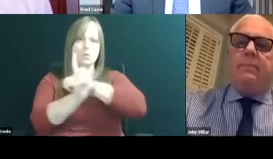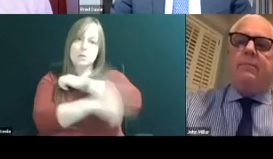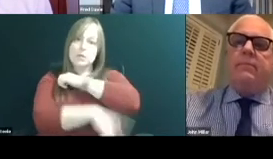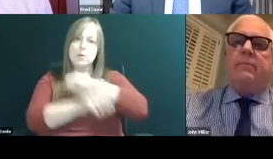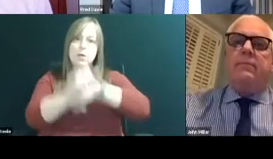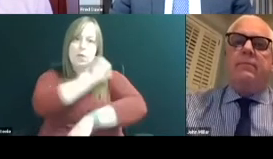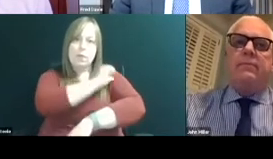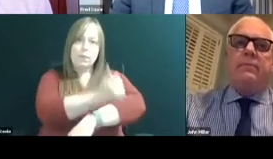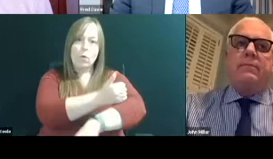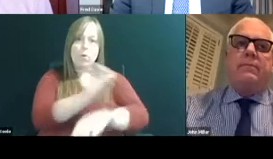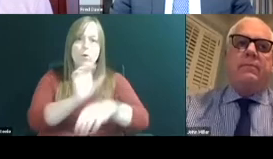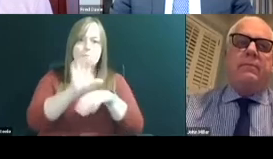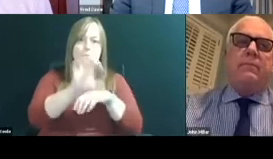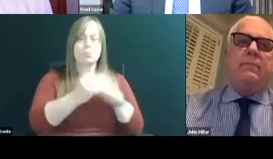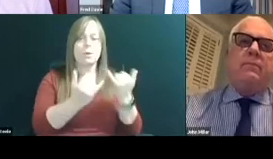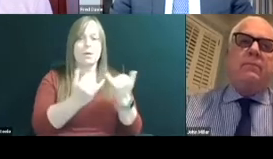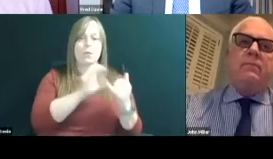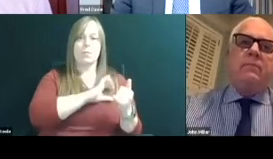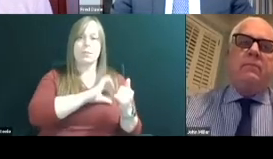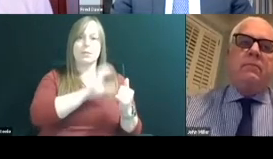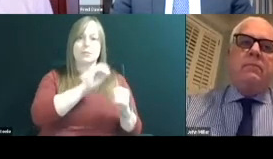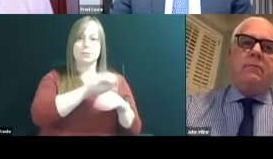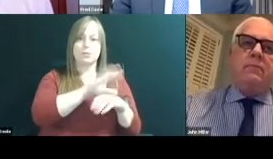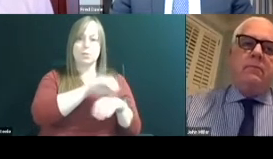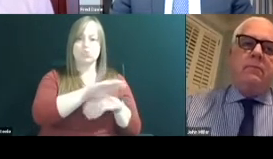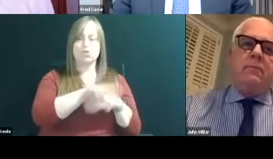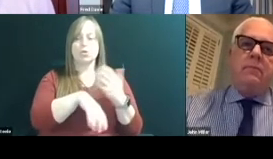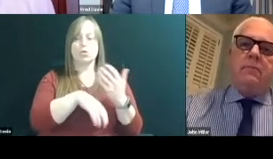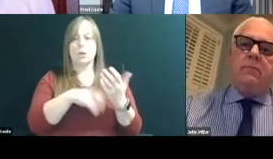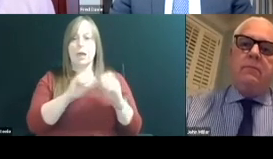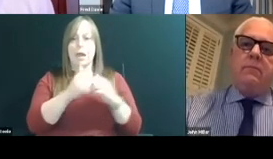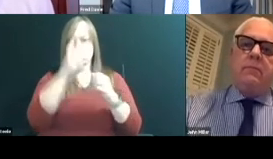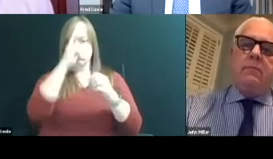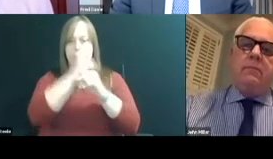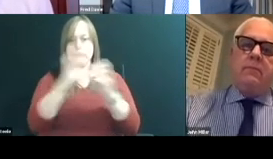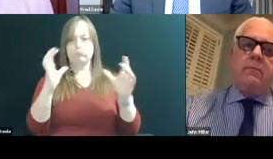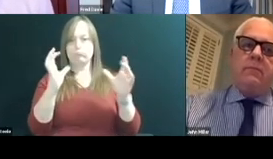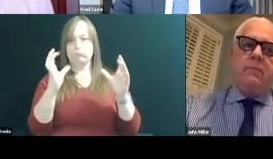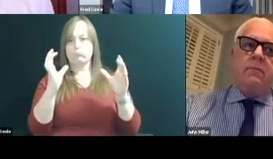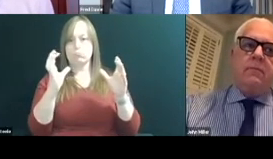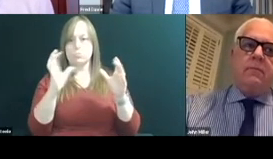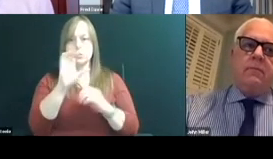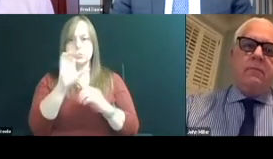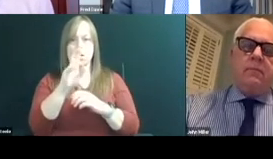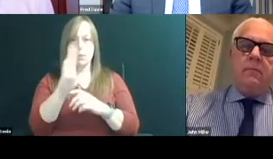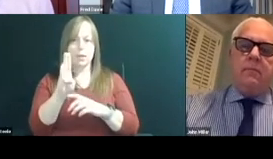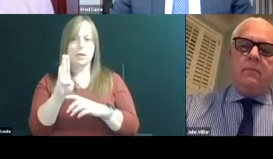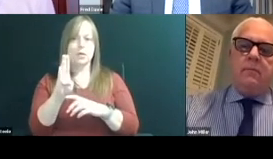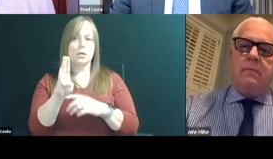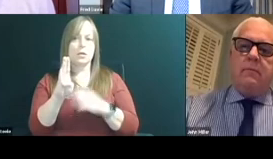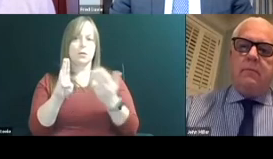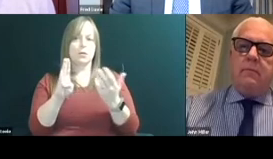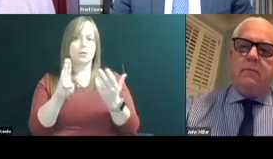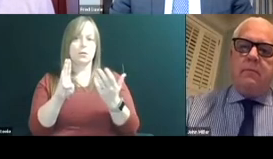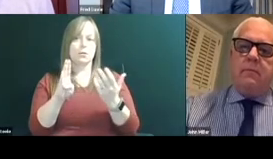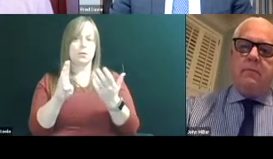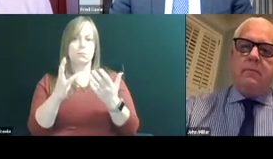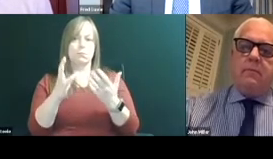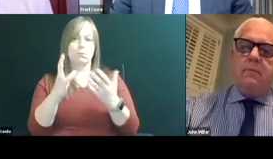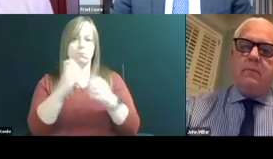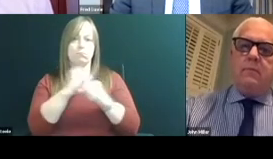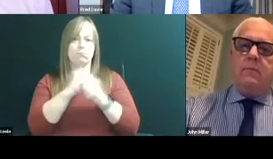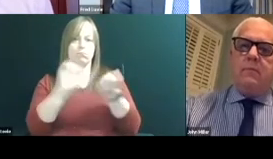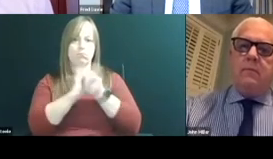authority, which now resides with the police commissioner. So how do you capture where the CCRB is in its evolution of